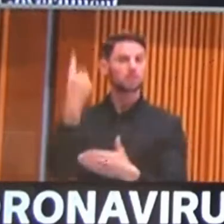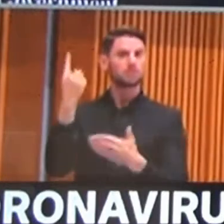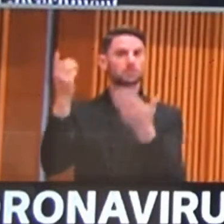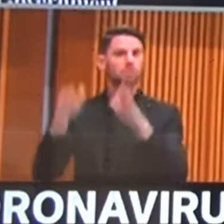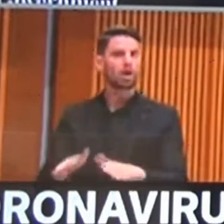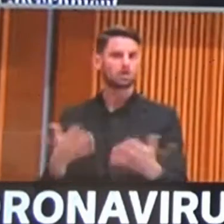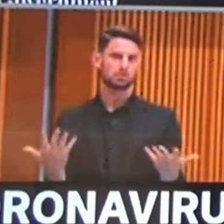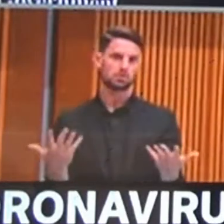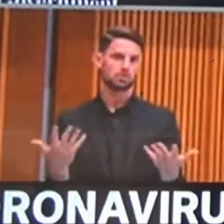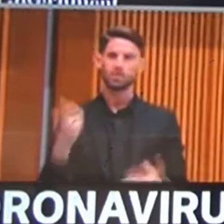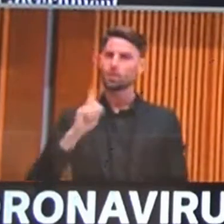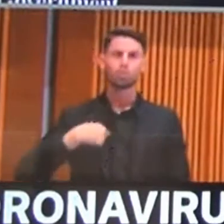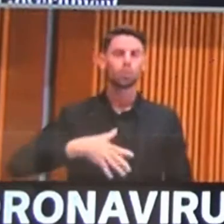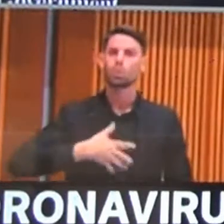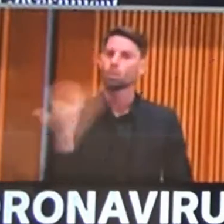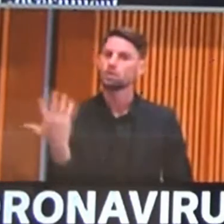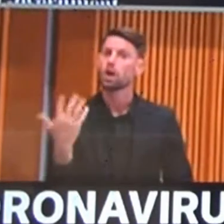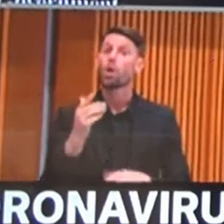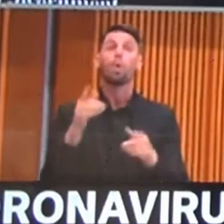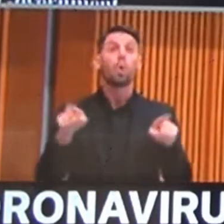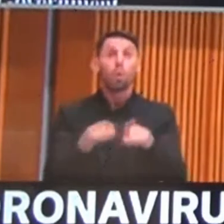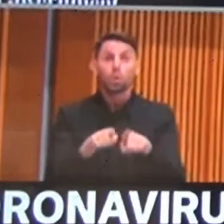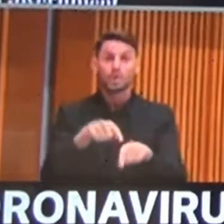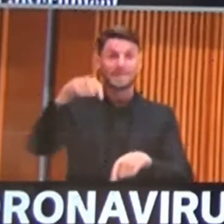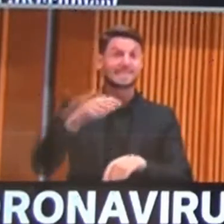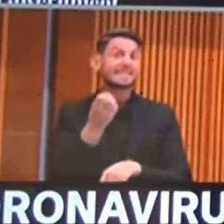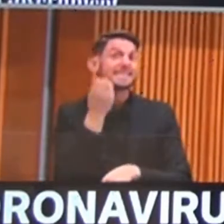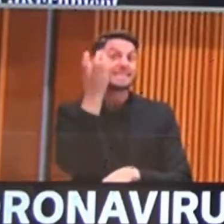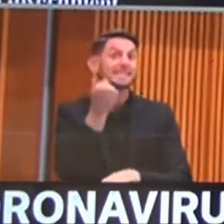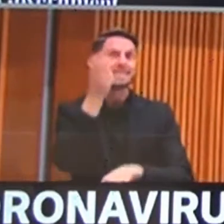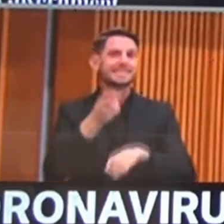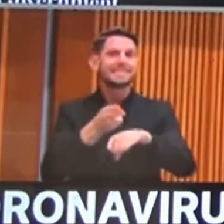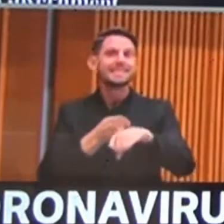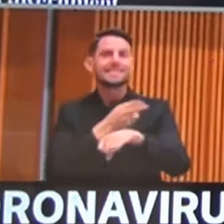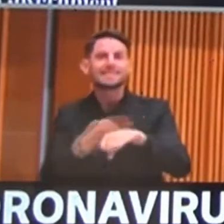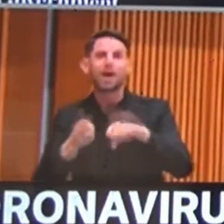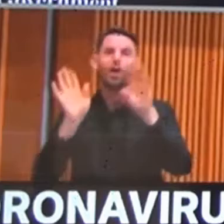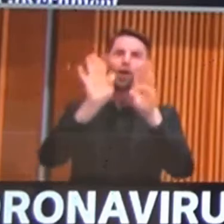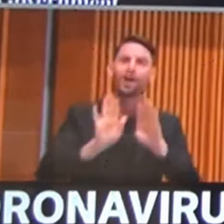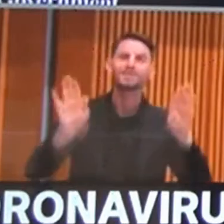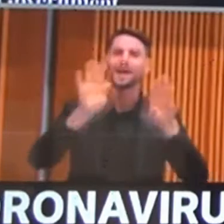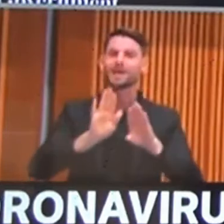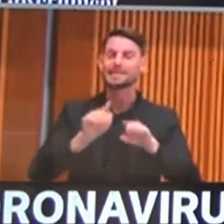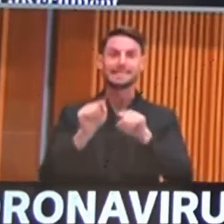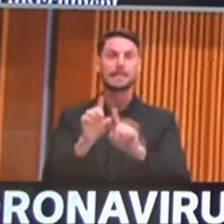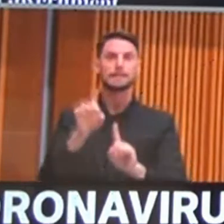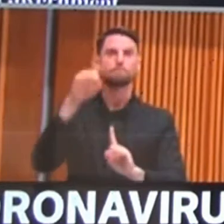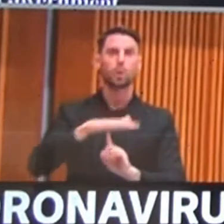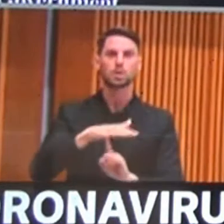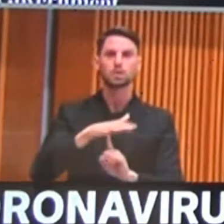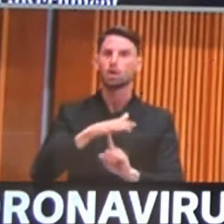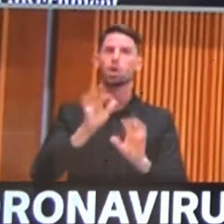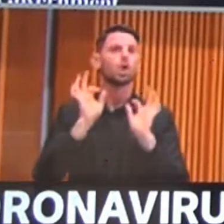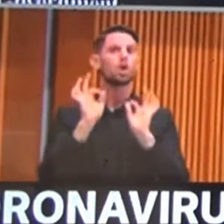more important over this Easter. This Easter is the time where we can lock in the gains we have made as a country.